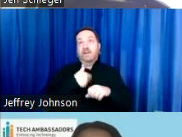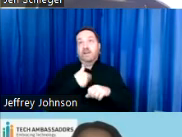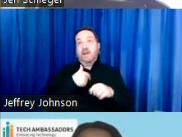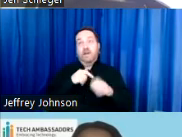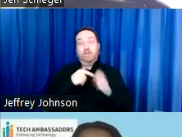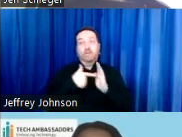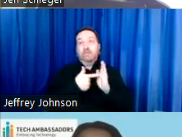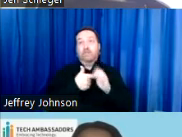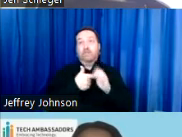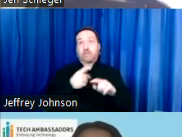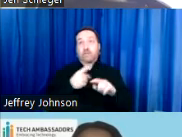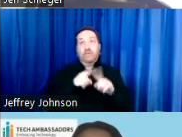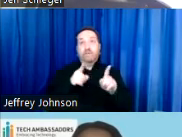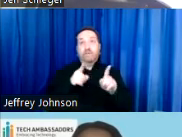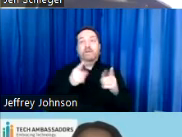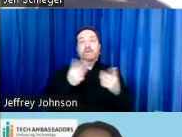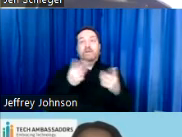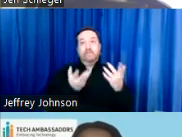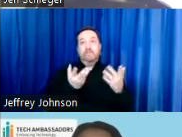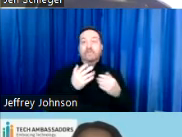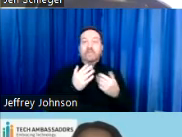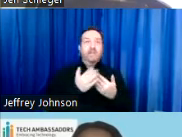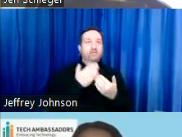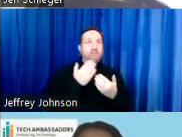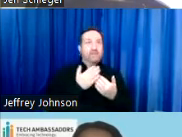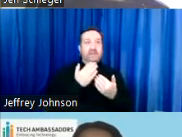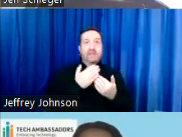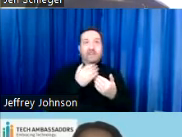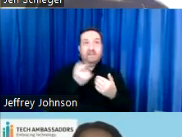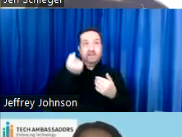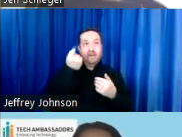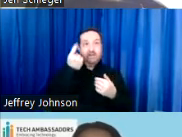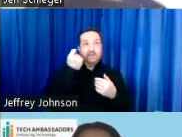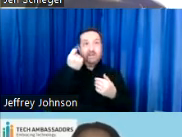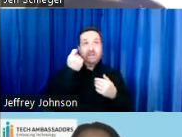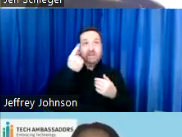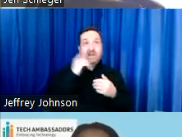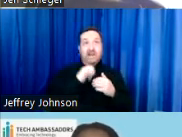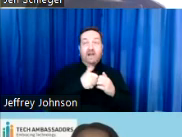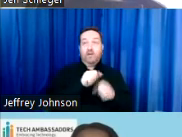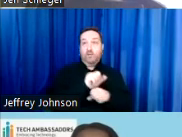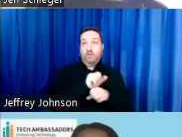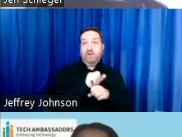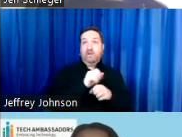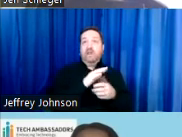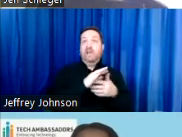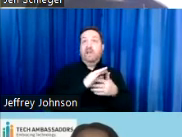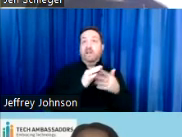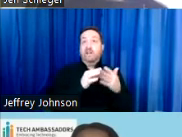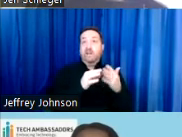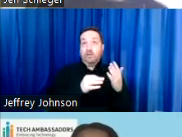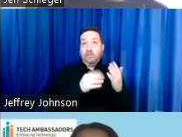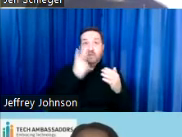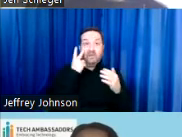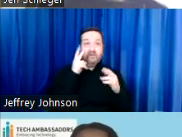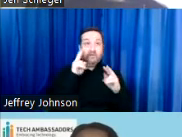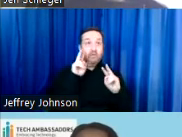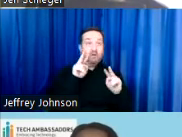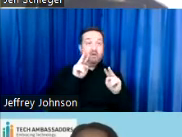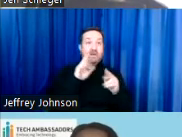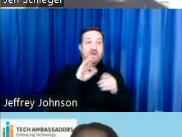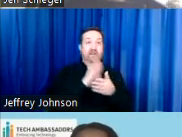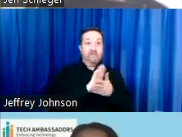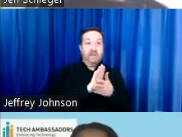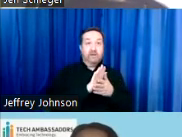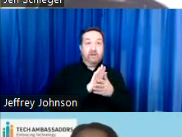everybody. But it's very easy to understand how it works and what the different options are if you look at the video there. So, all